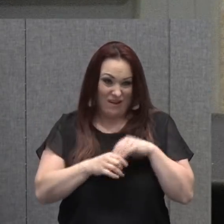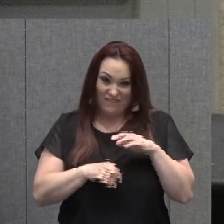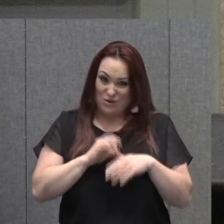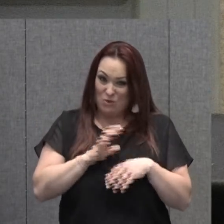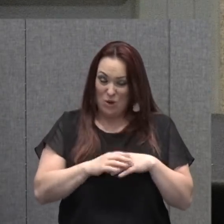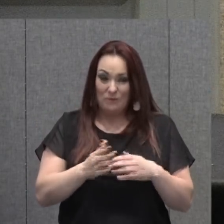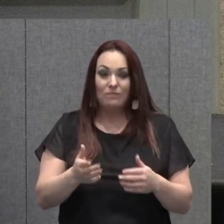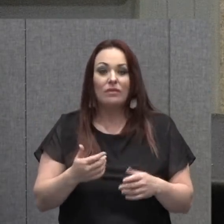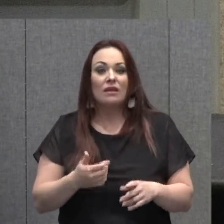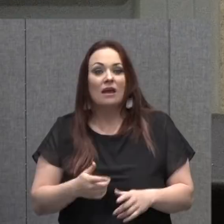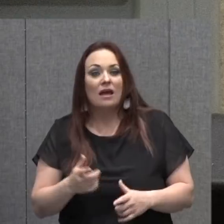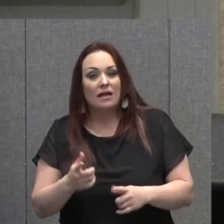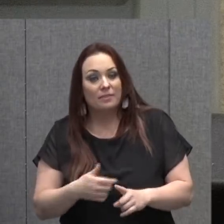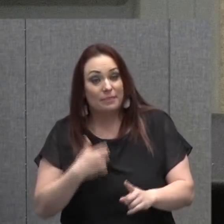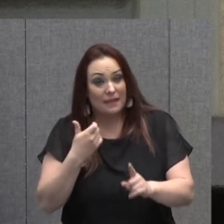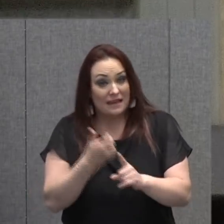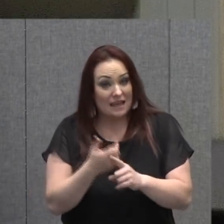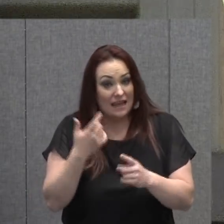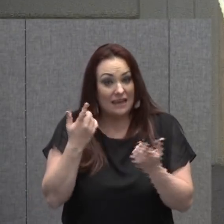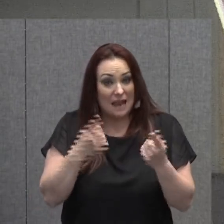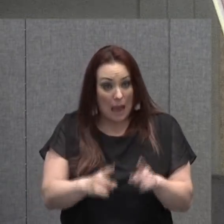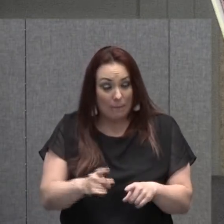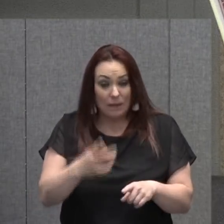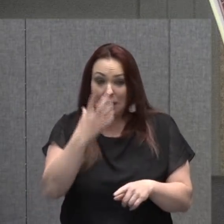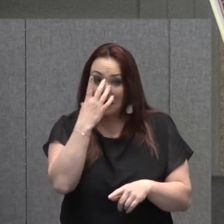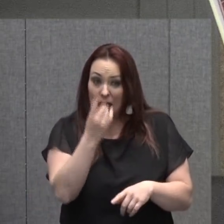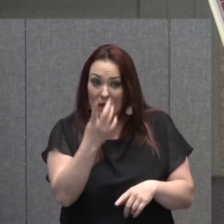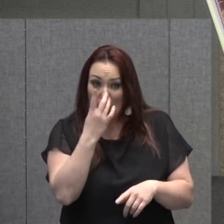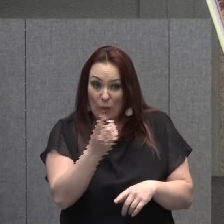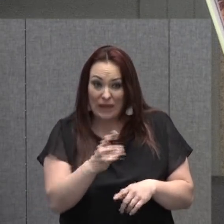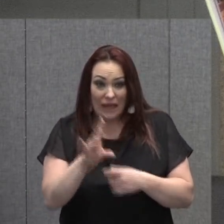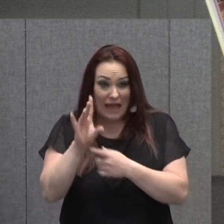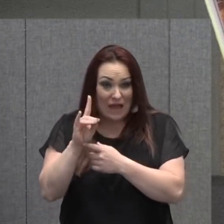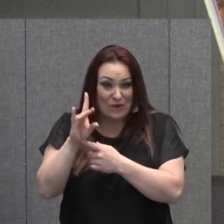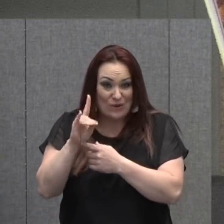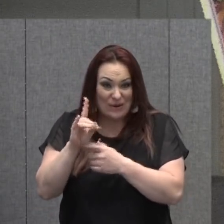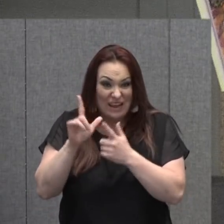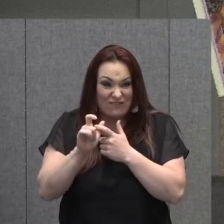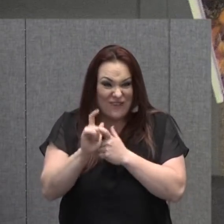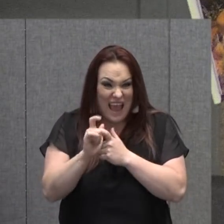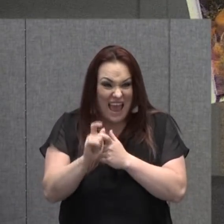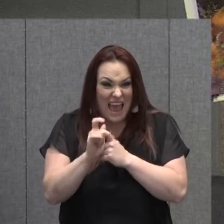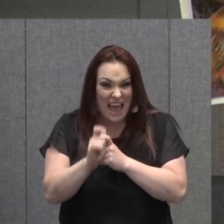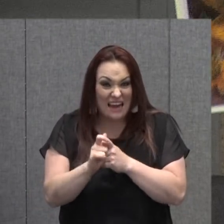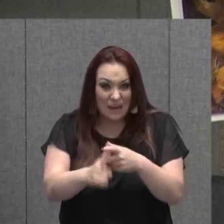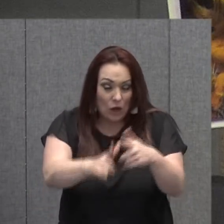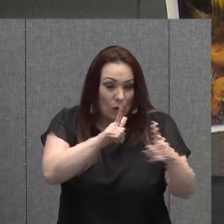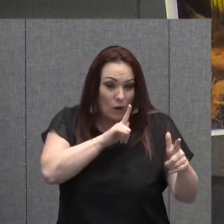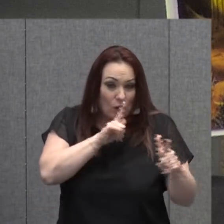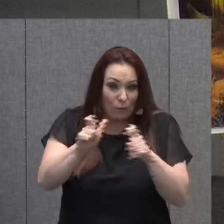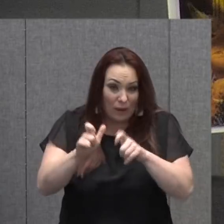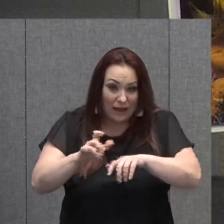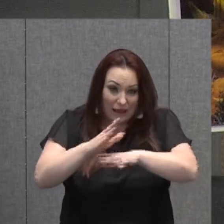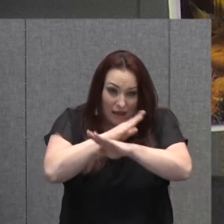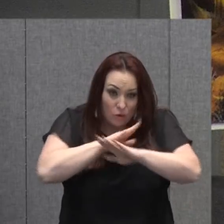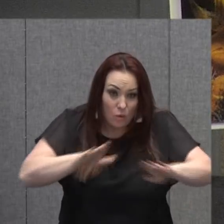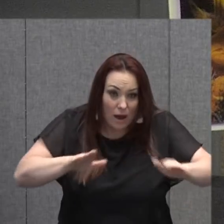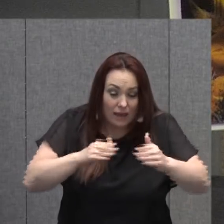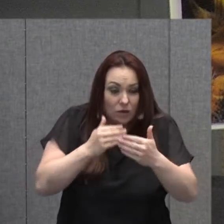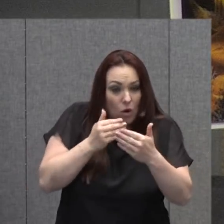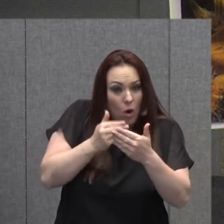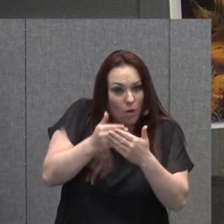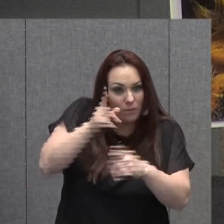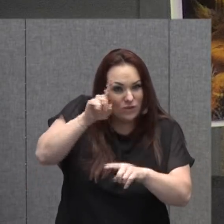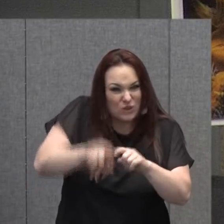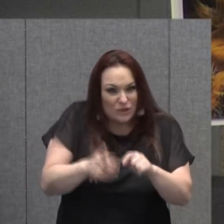Then along came a coyote. He ran through the desert so quickly and so quietly that he was almost invisible.